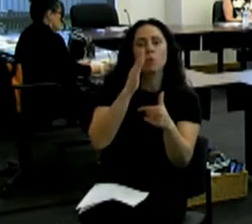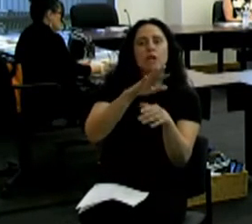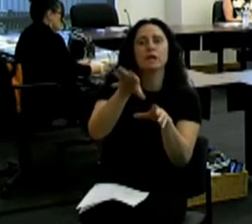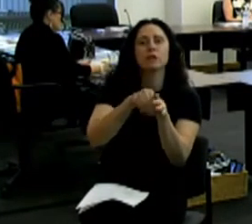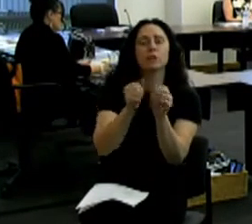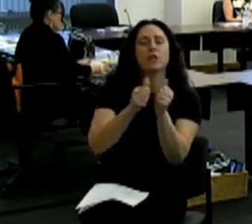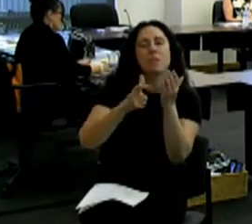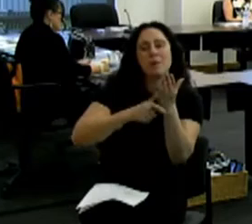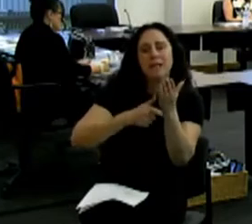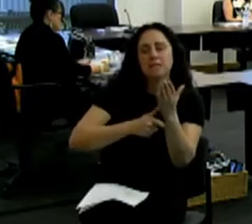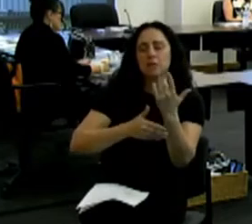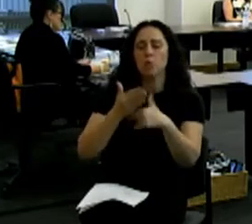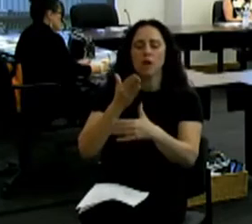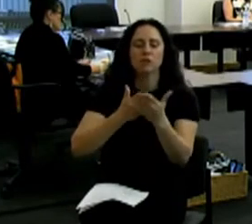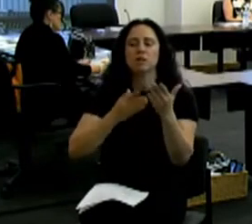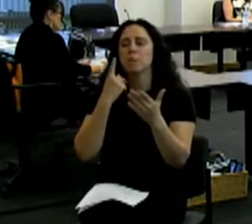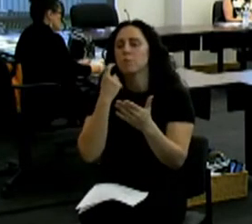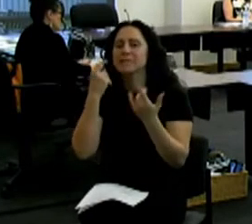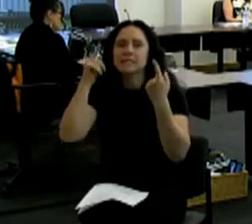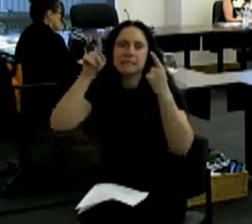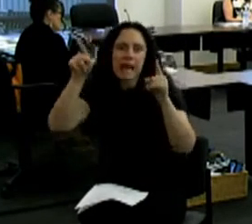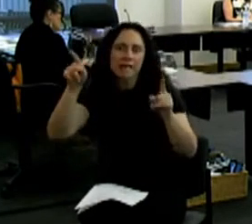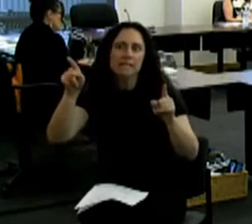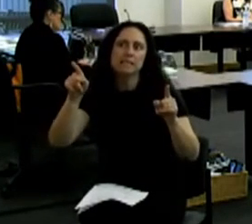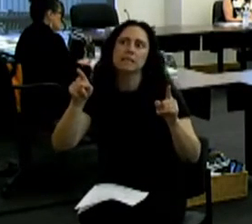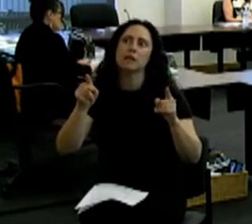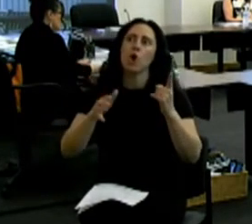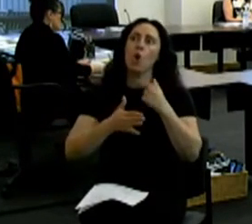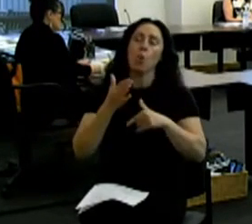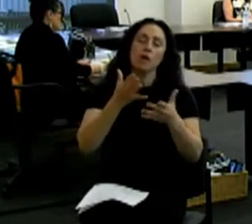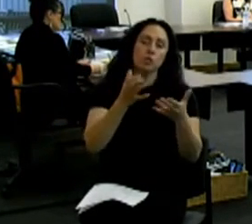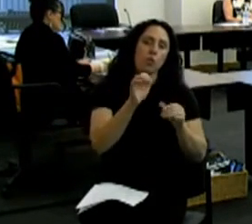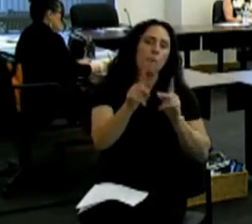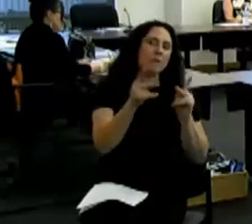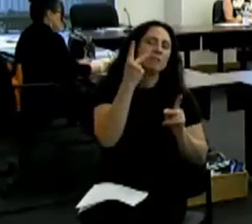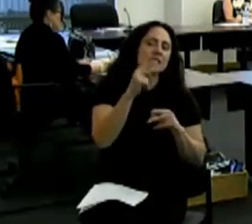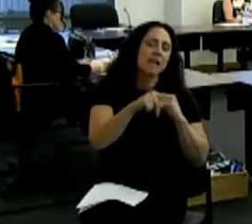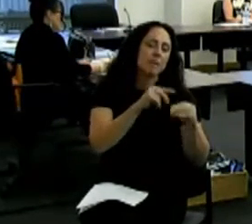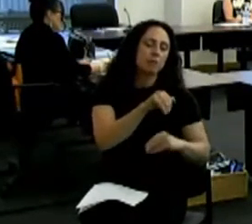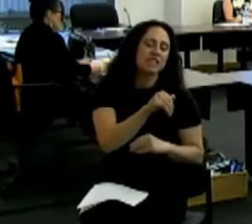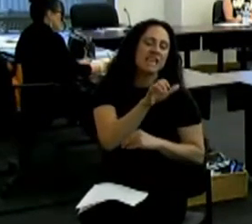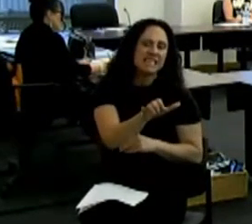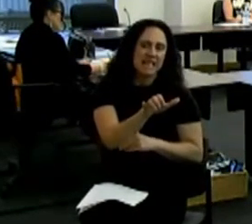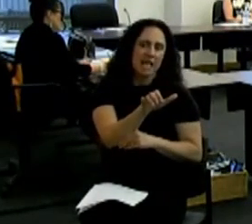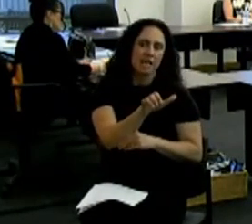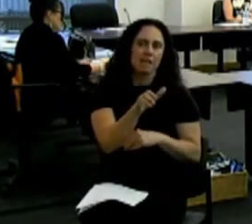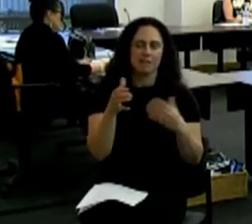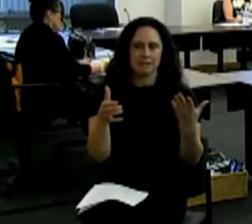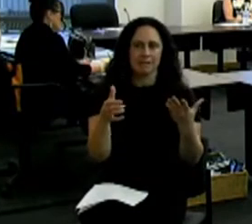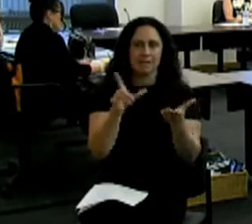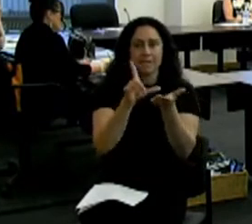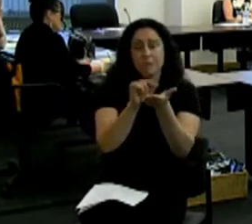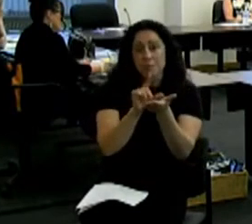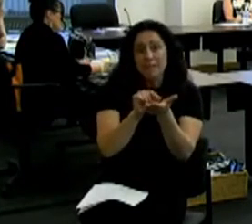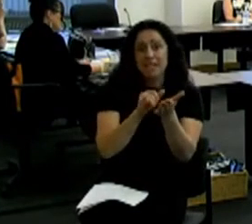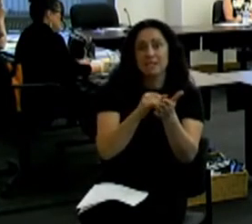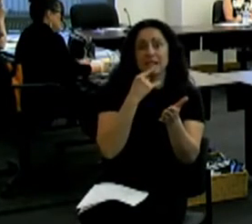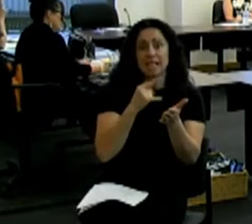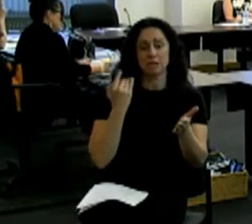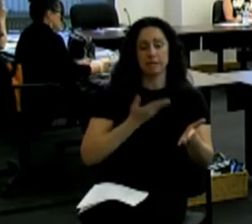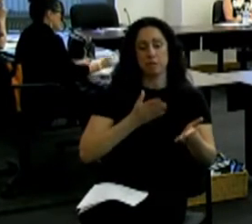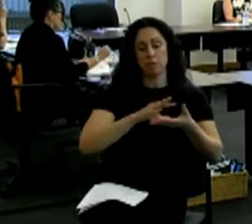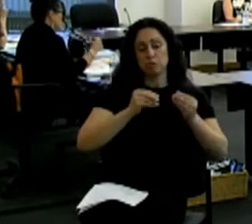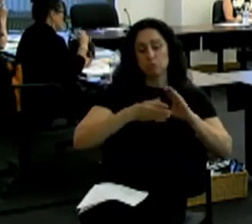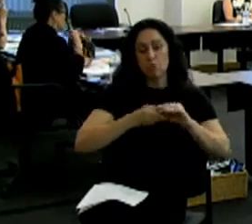put in the magazine. What are some of our recent successes? What do we want people to see about JJC? It's basically a publication that tells the